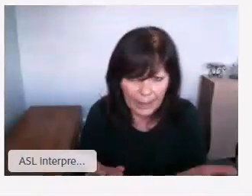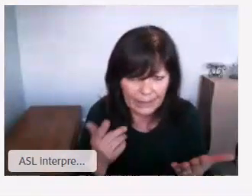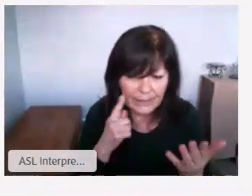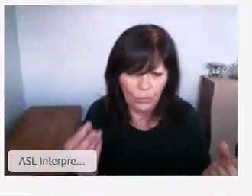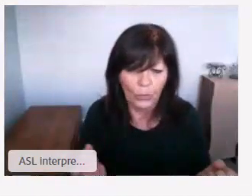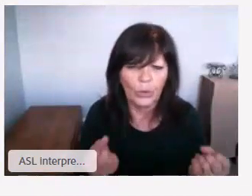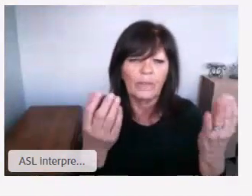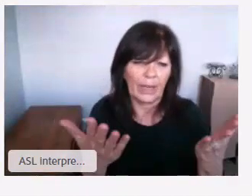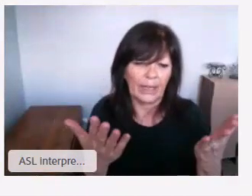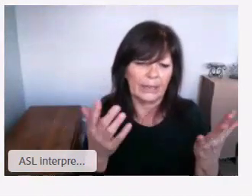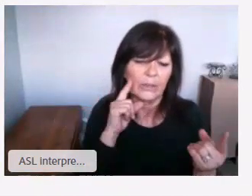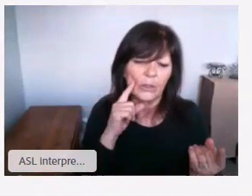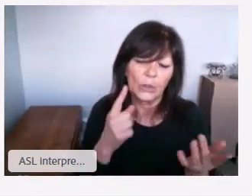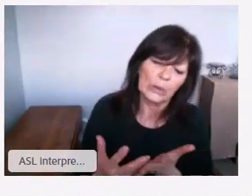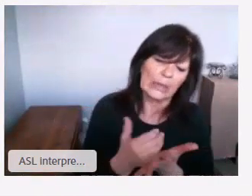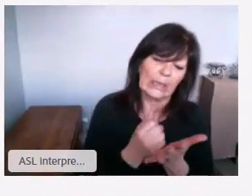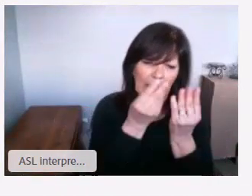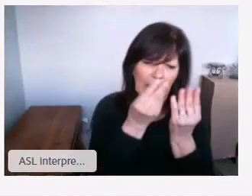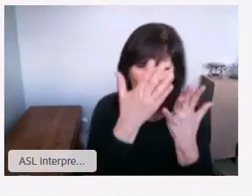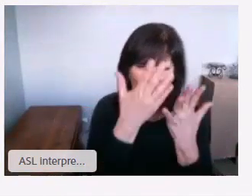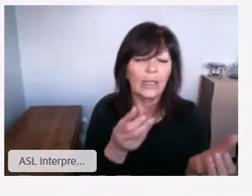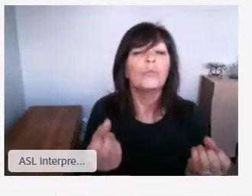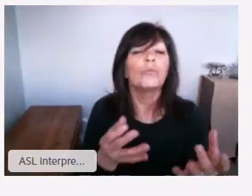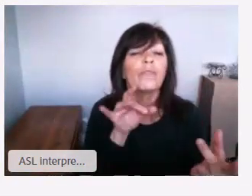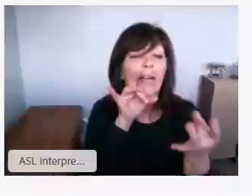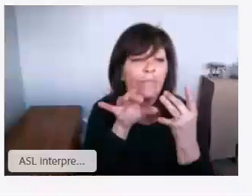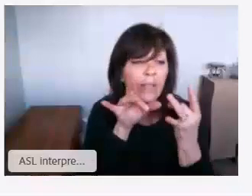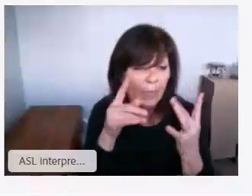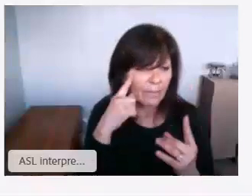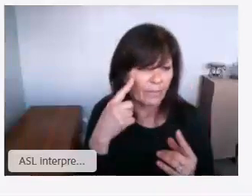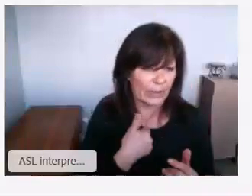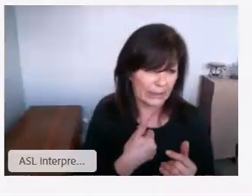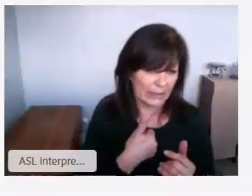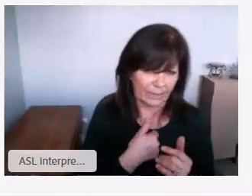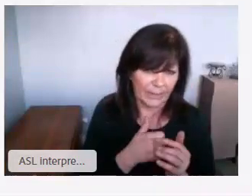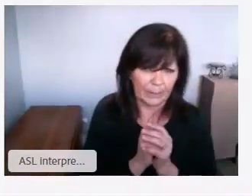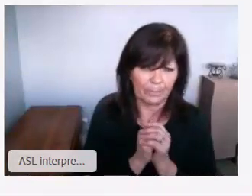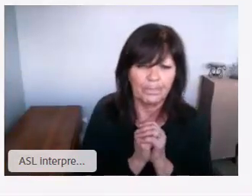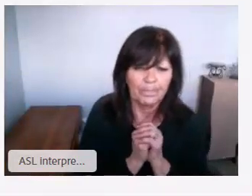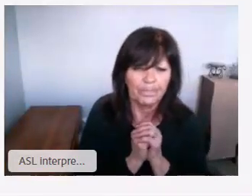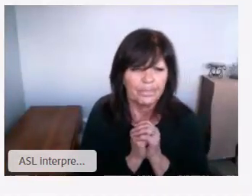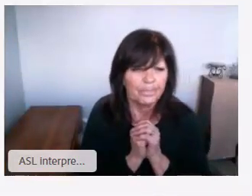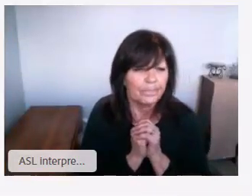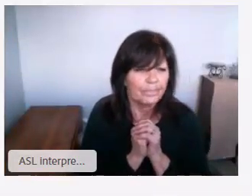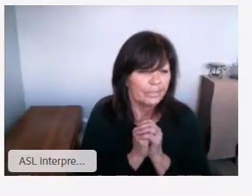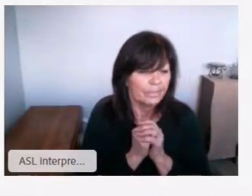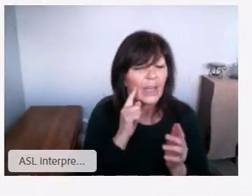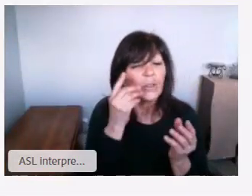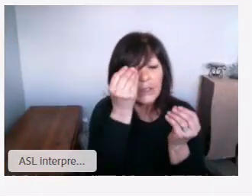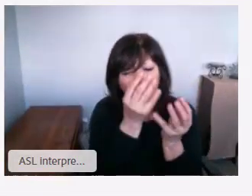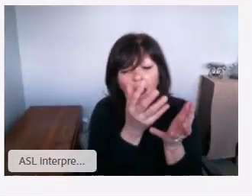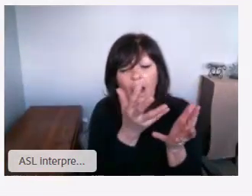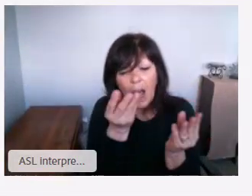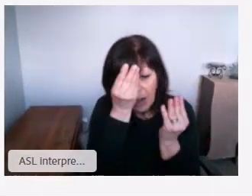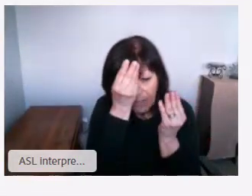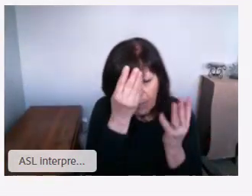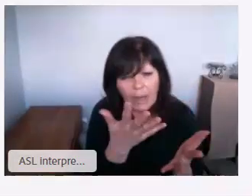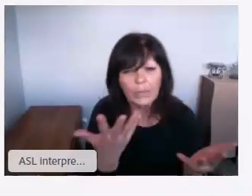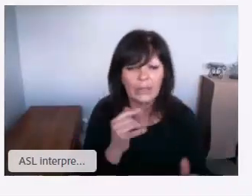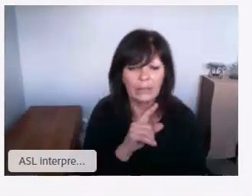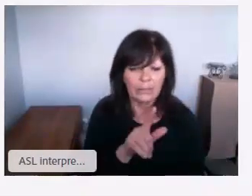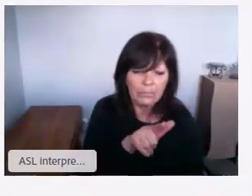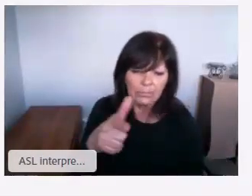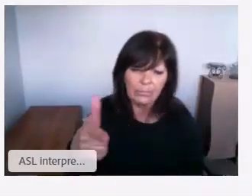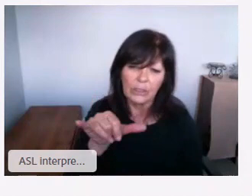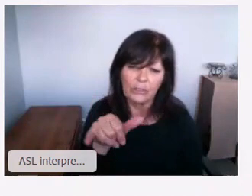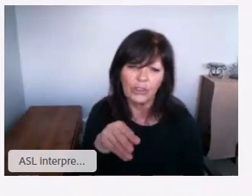providing in order to collect data and provide feedback loops for ourselves. I know that was a lot of information, but with that, I'm going to turn it over to